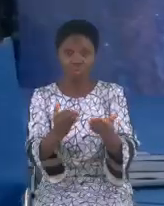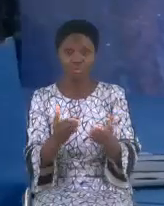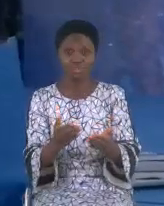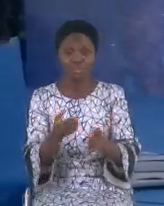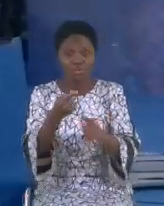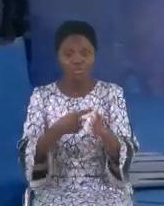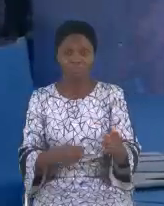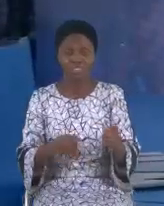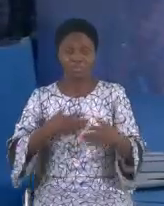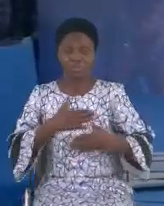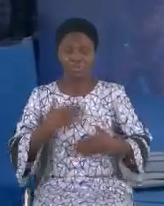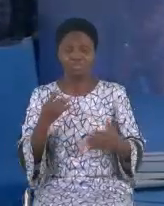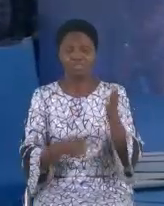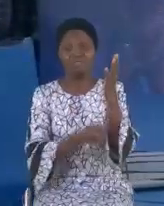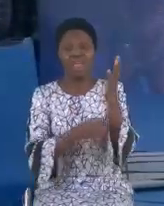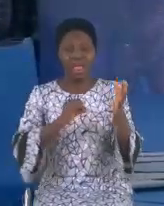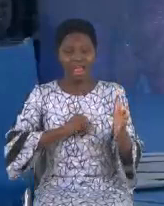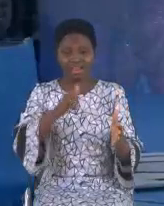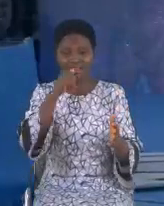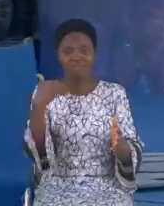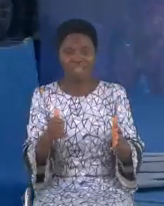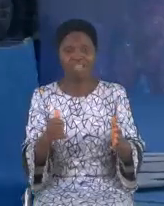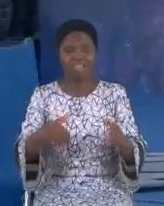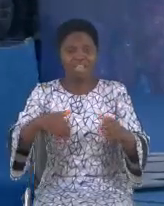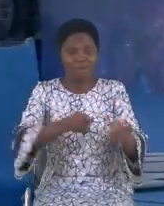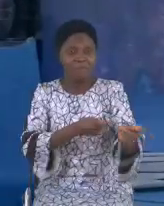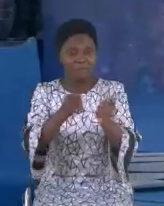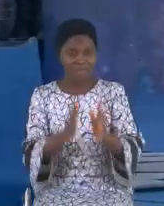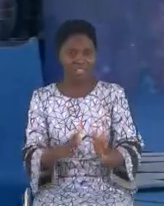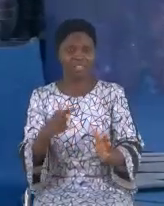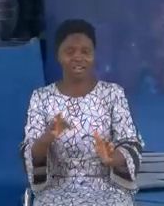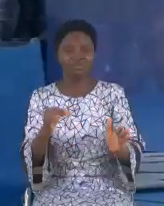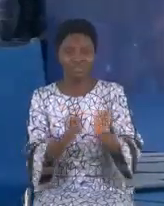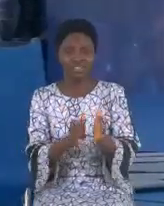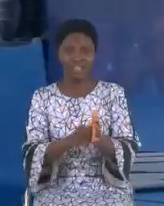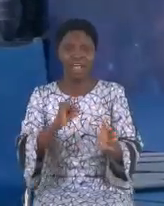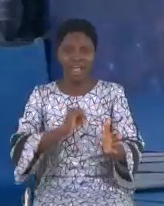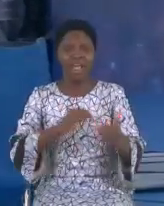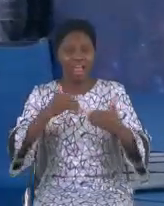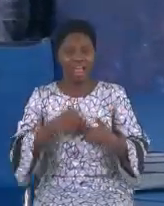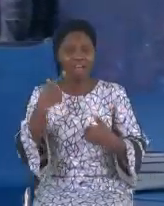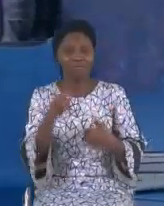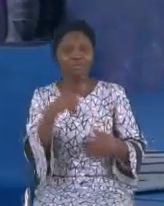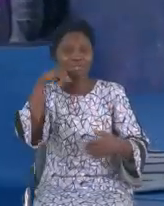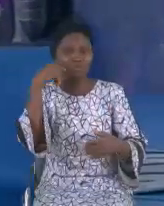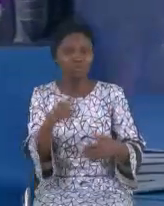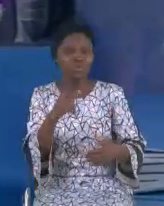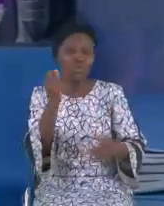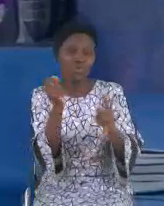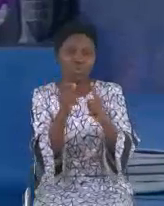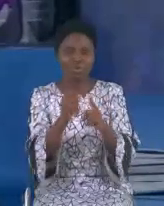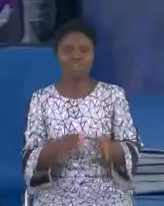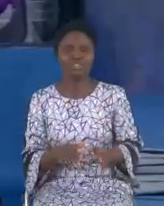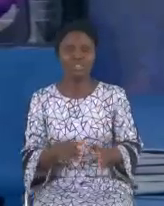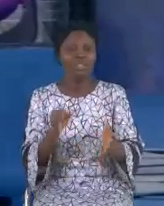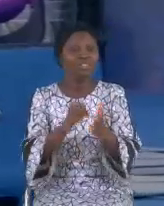He said, I'm a master at that. I catch them. I have the word. It's not you. It